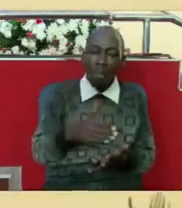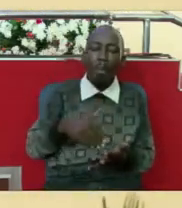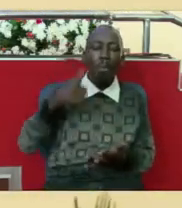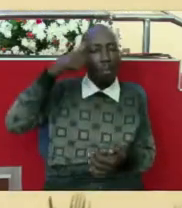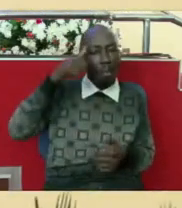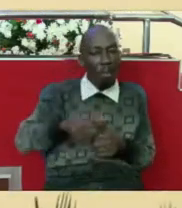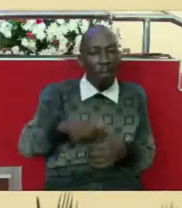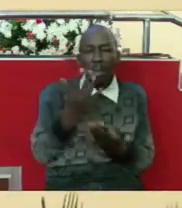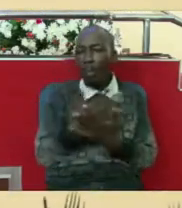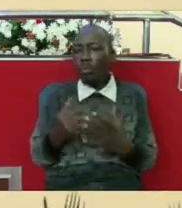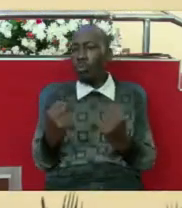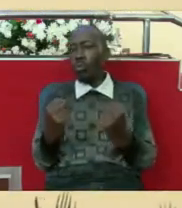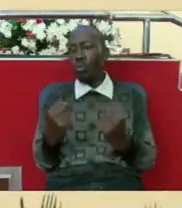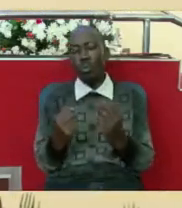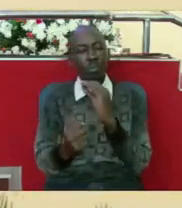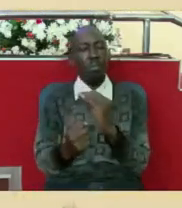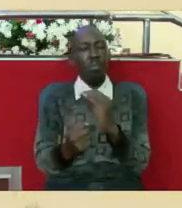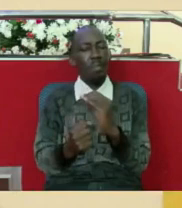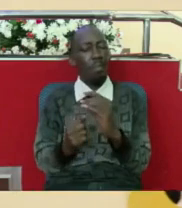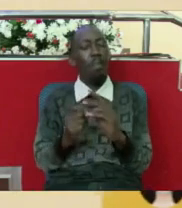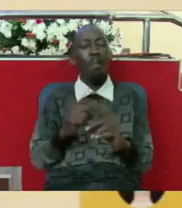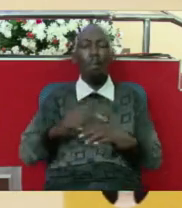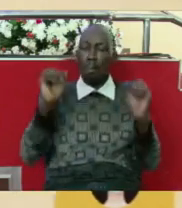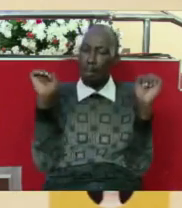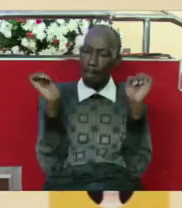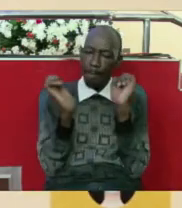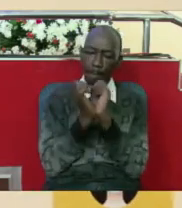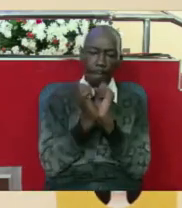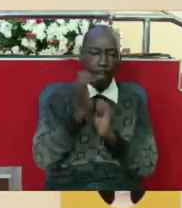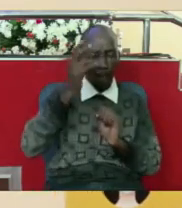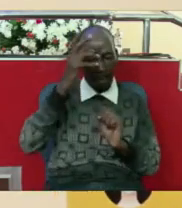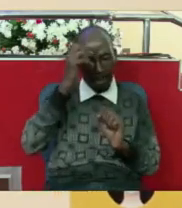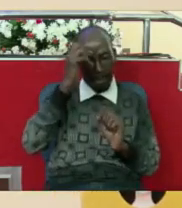of something strong. And I bind their mouth.